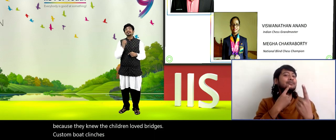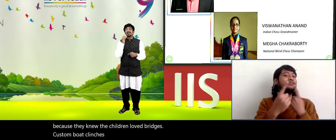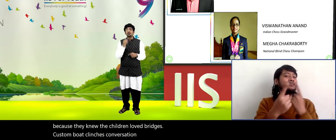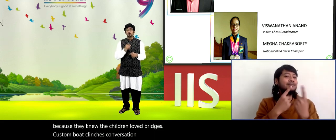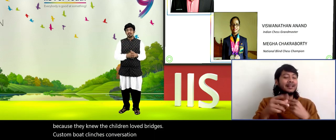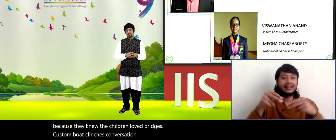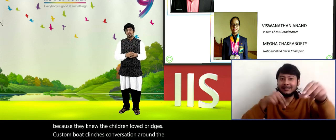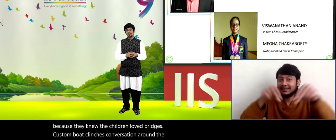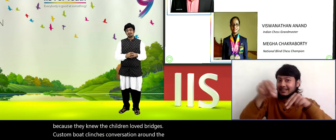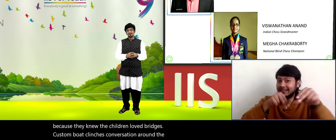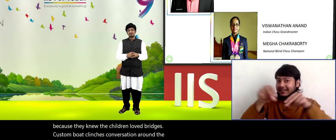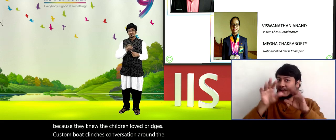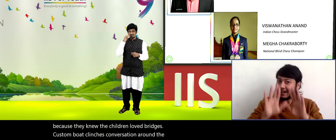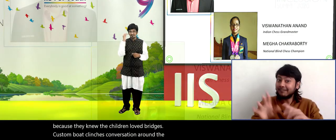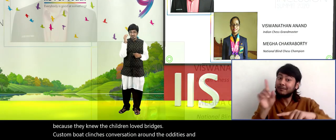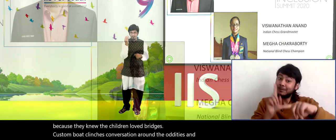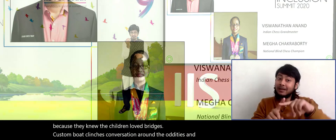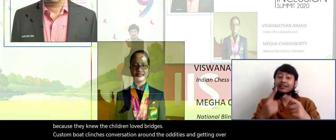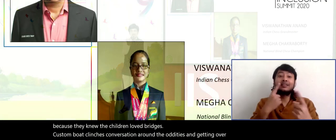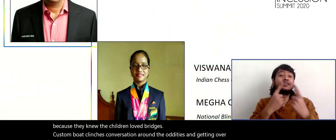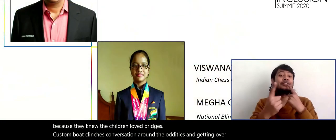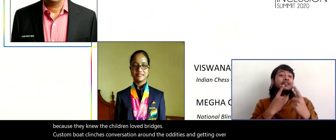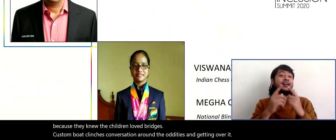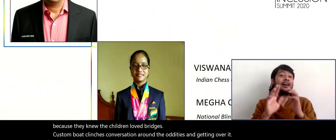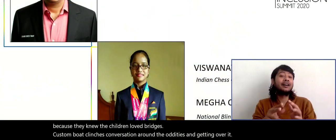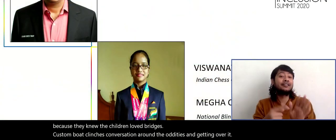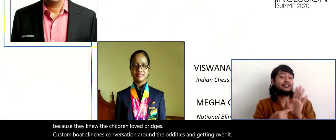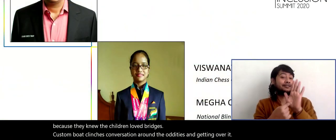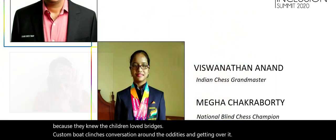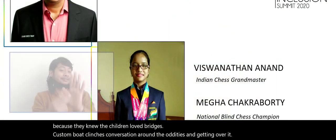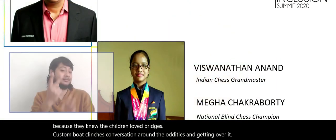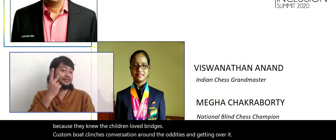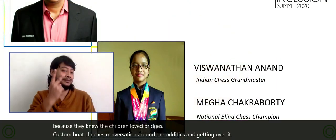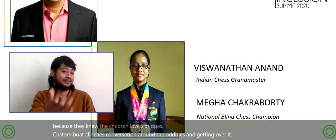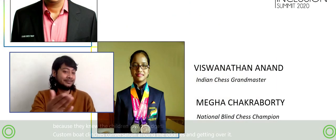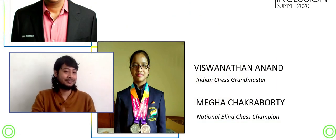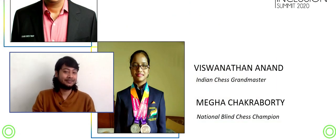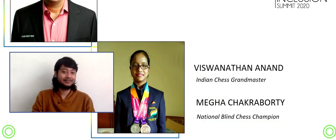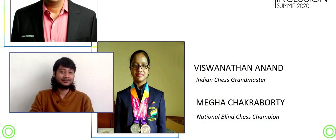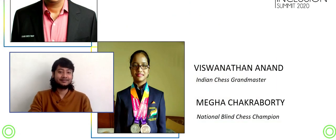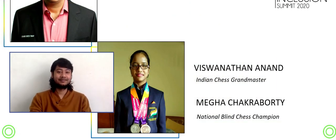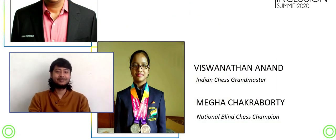and getting over it. Megha and Vishnu Anand.